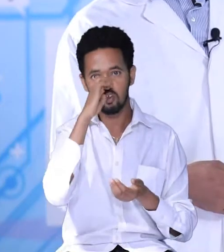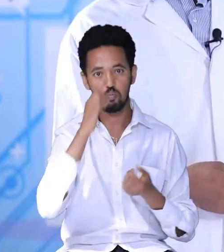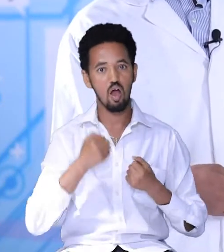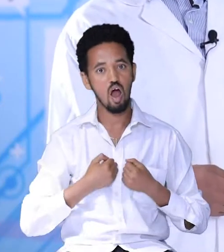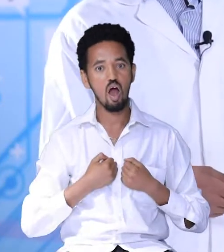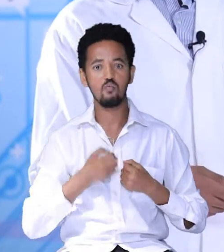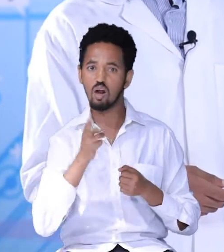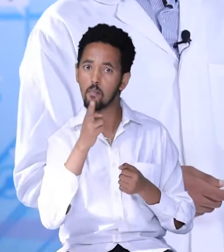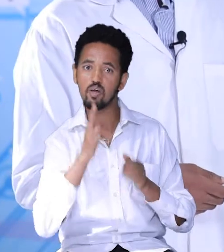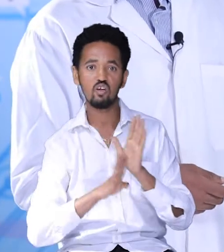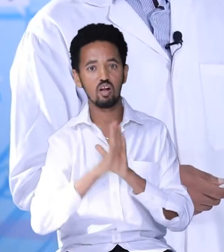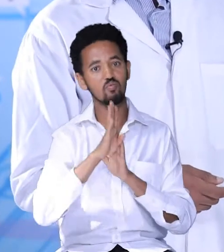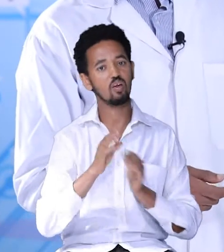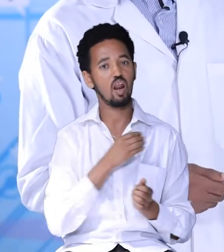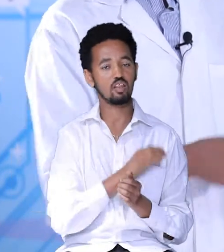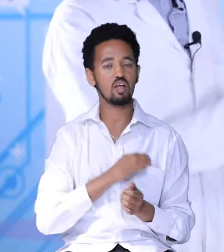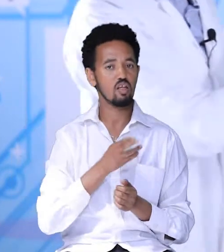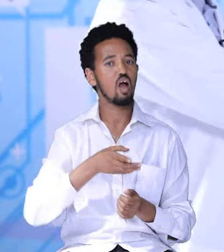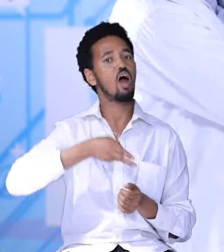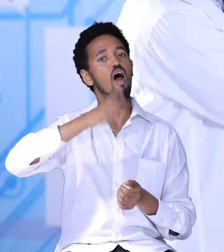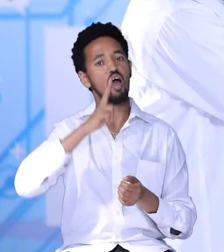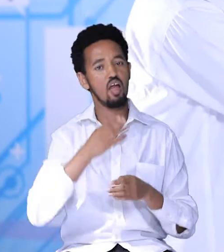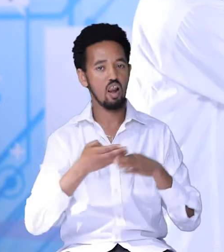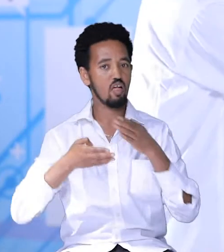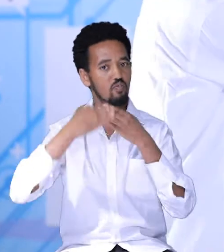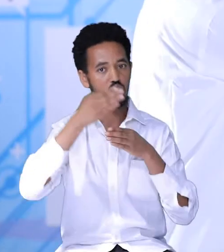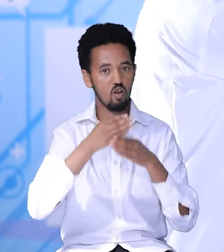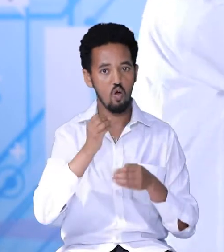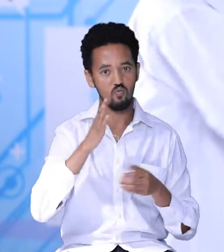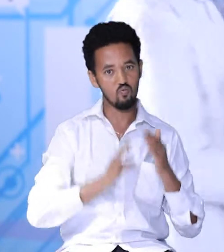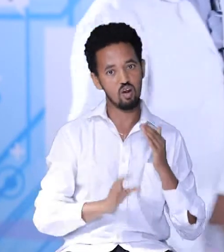rapid population growth characterized by high level of fertility.